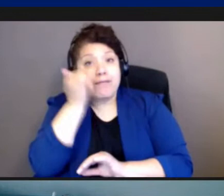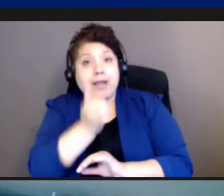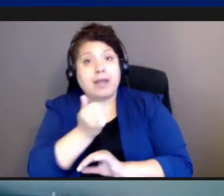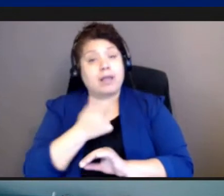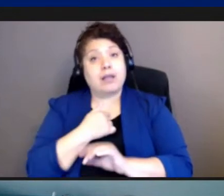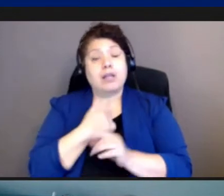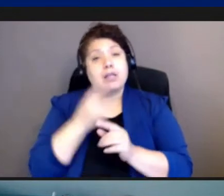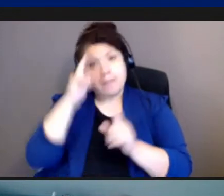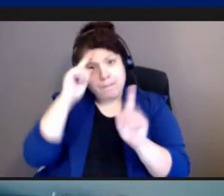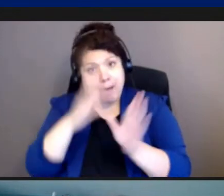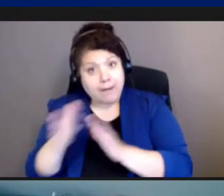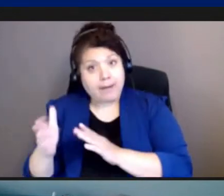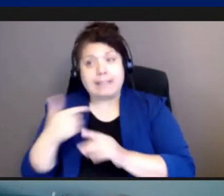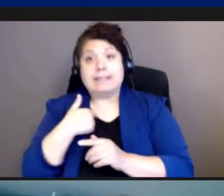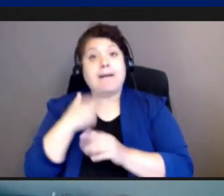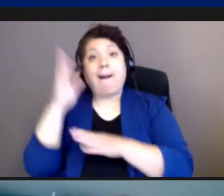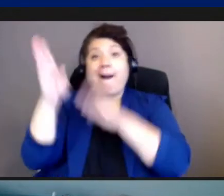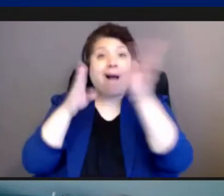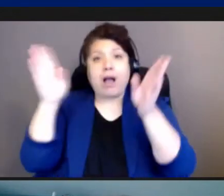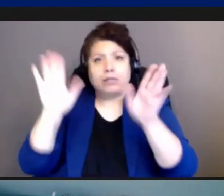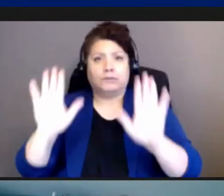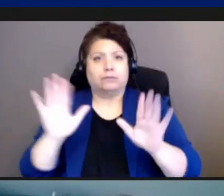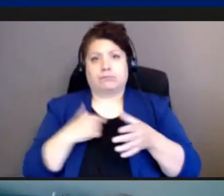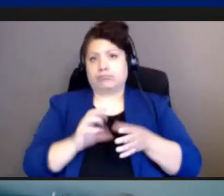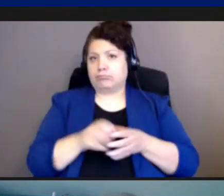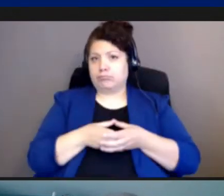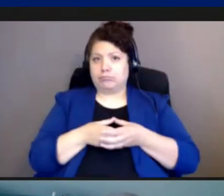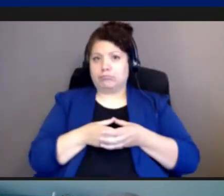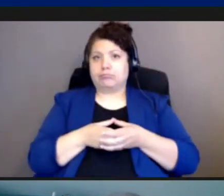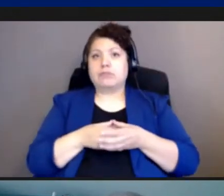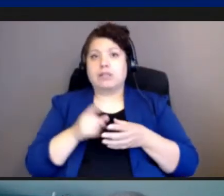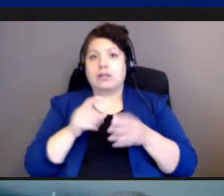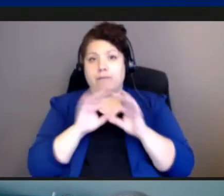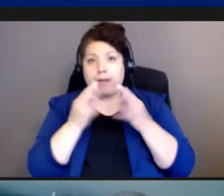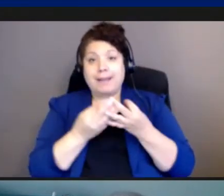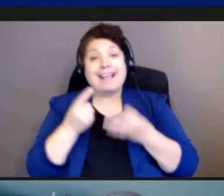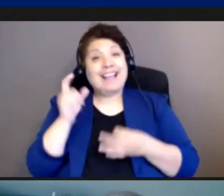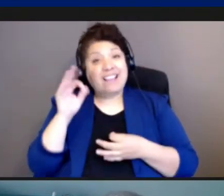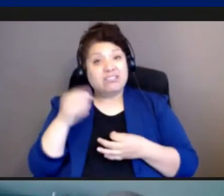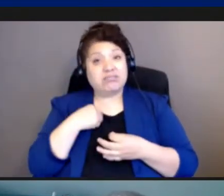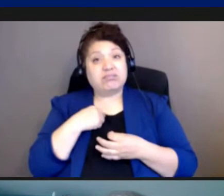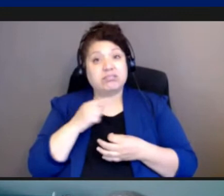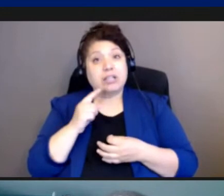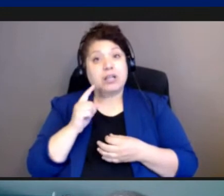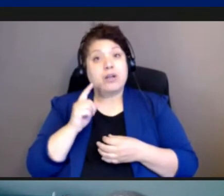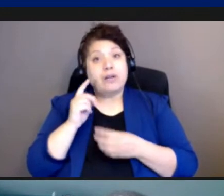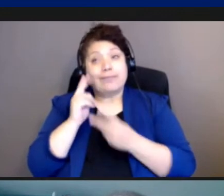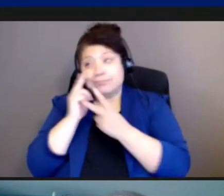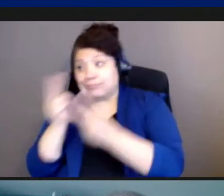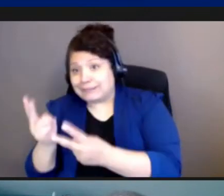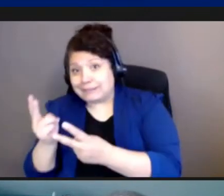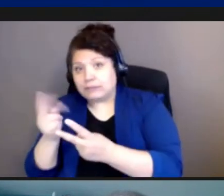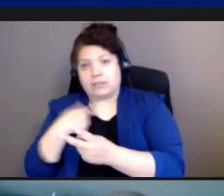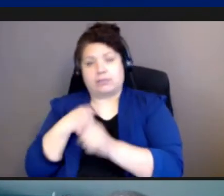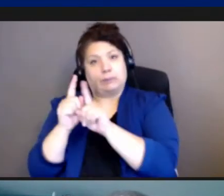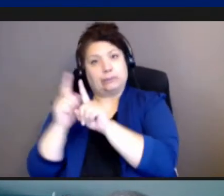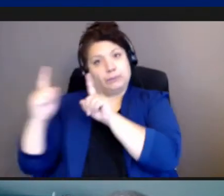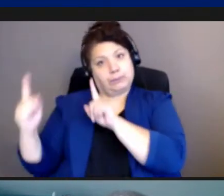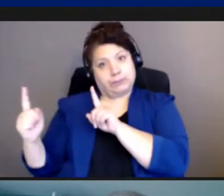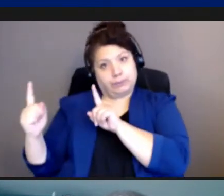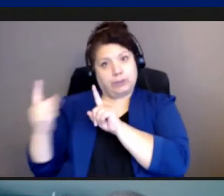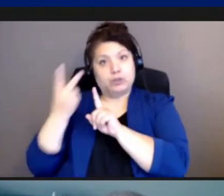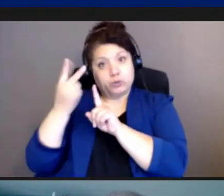be staying with our household, and if we're near other people, we're maintaining 2 meters, we're wearing a